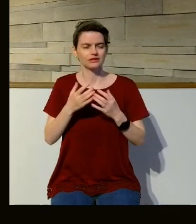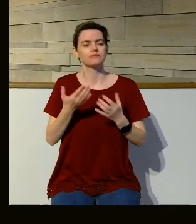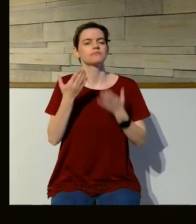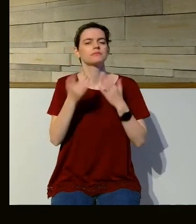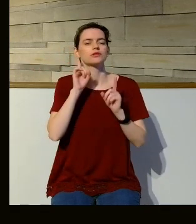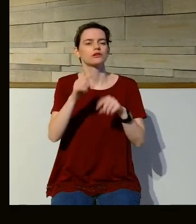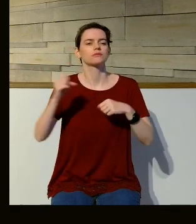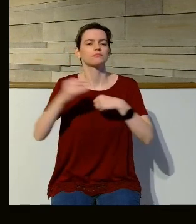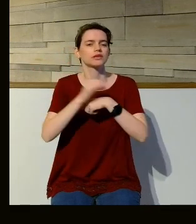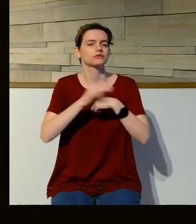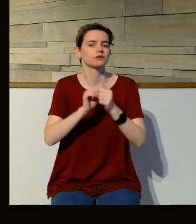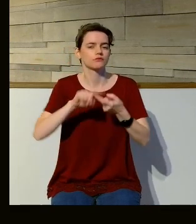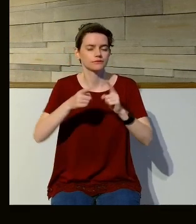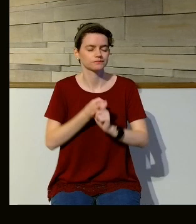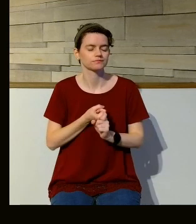Suppose you went to the beach with a friend,